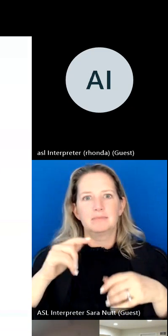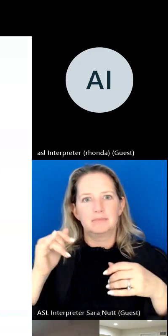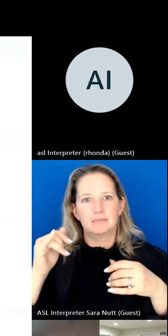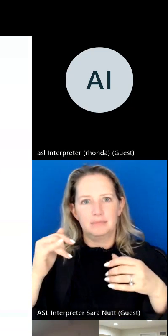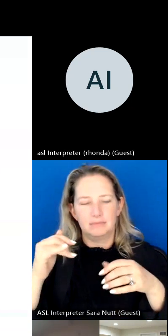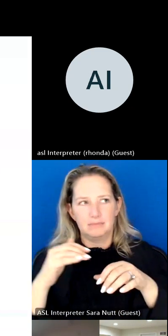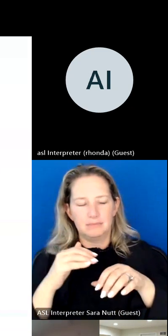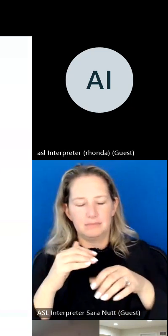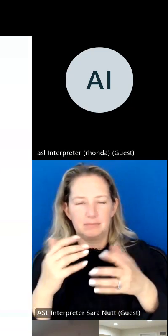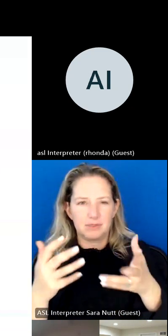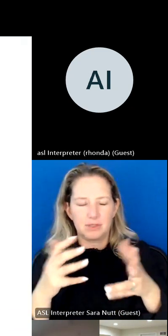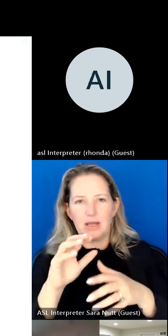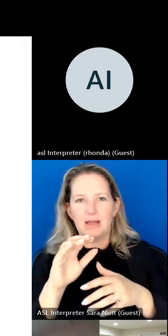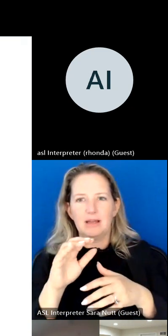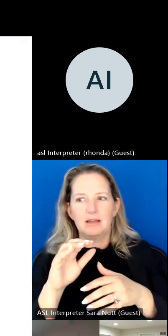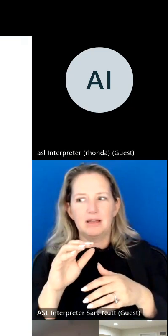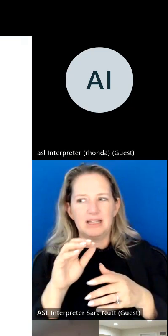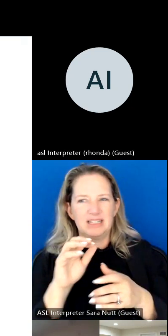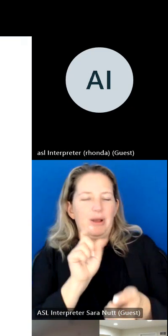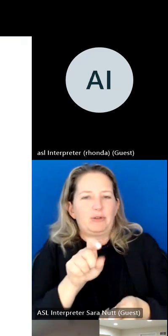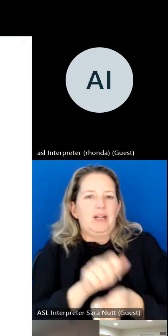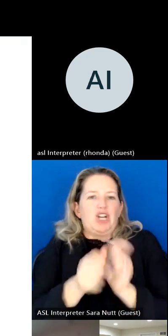Okay. So it's just an adjustment.